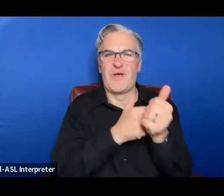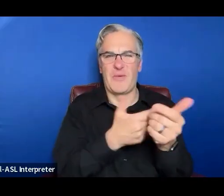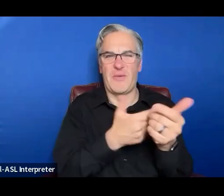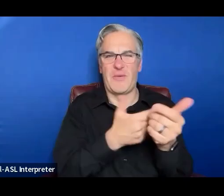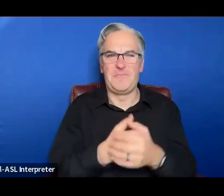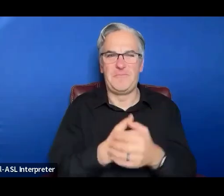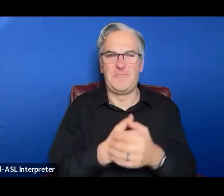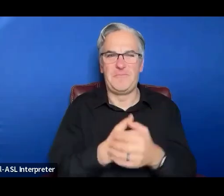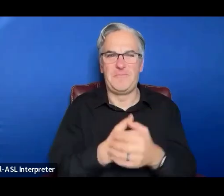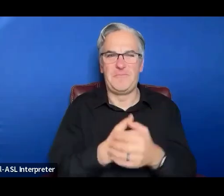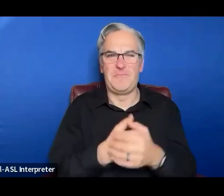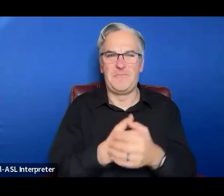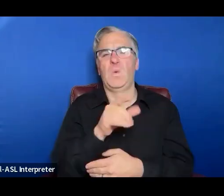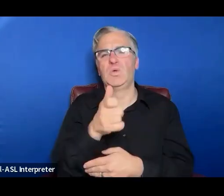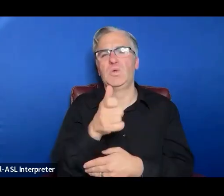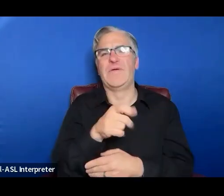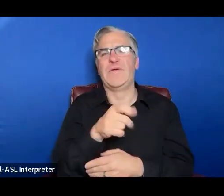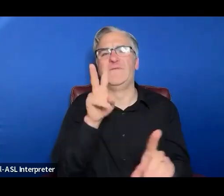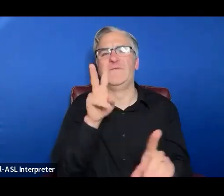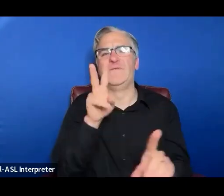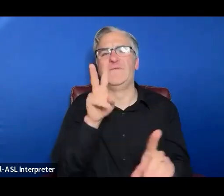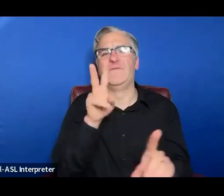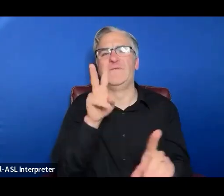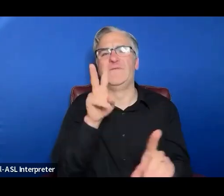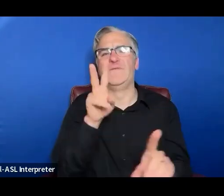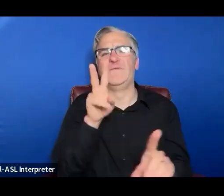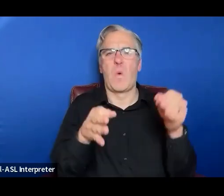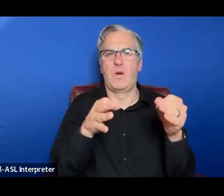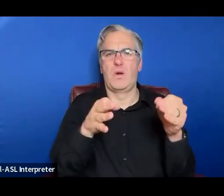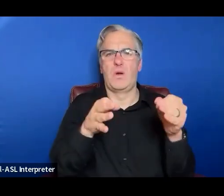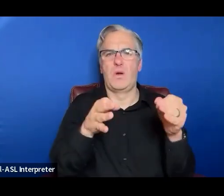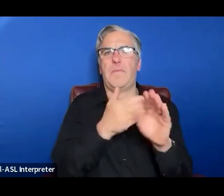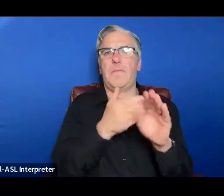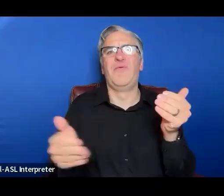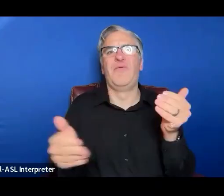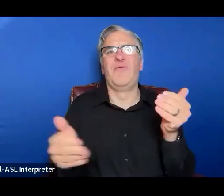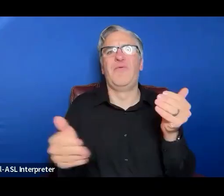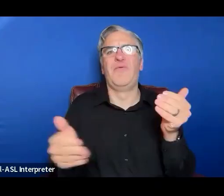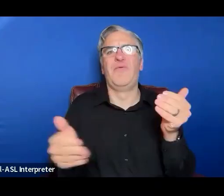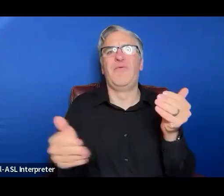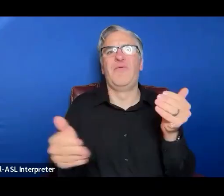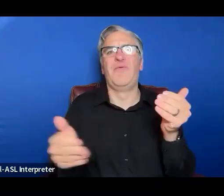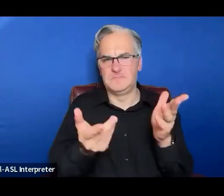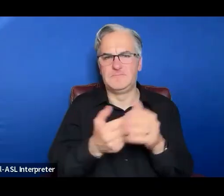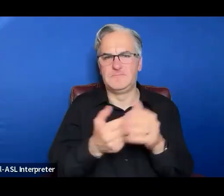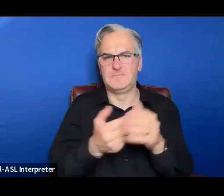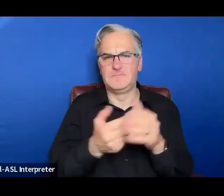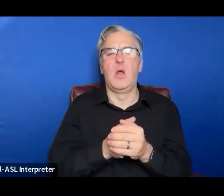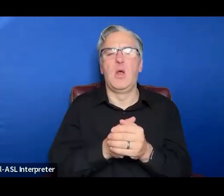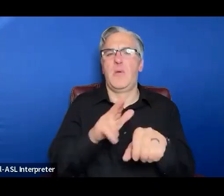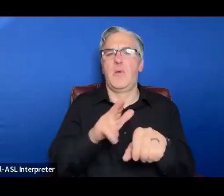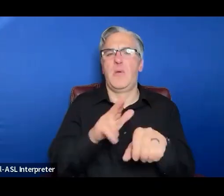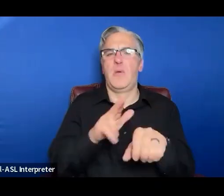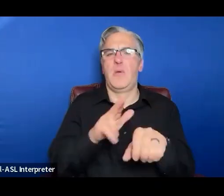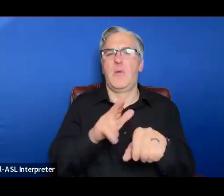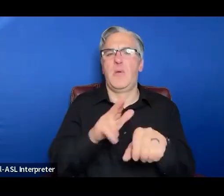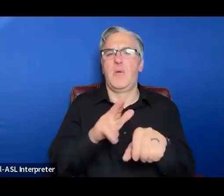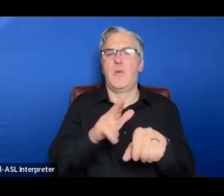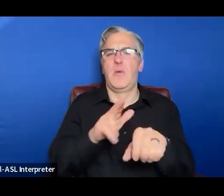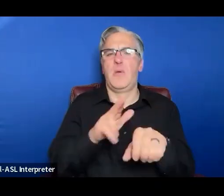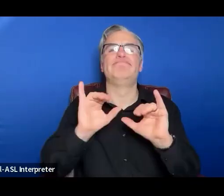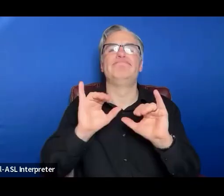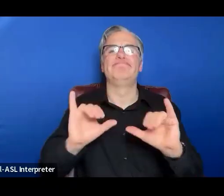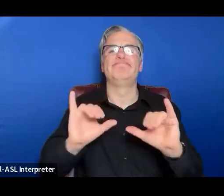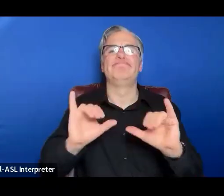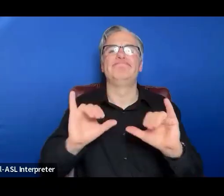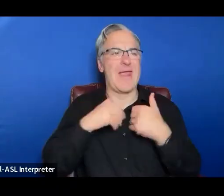also file that with the court, probate court, ahead of time. But certainly communication about, hey, we've got